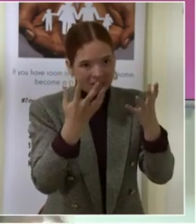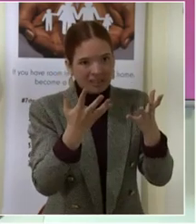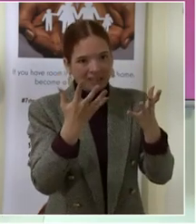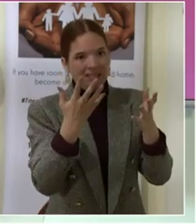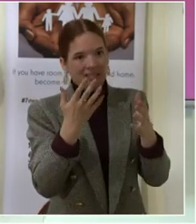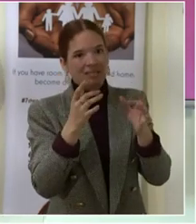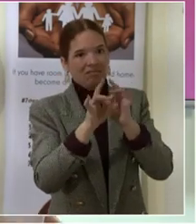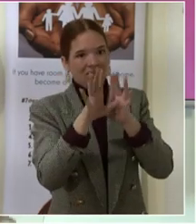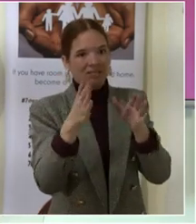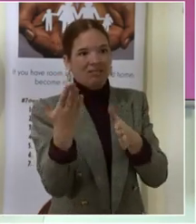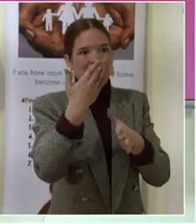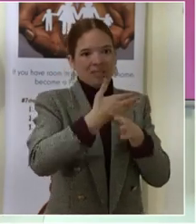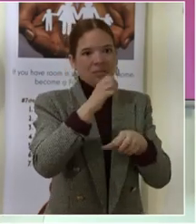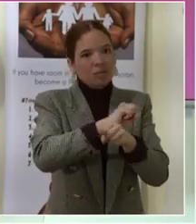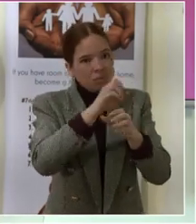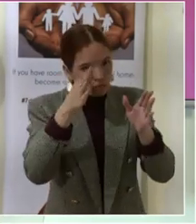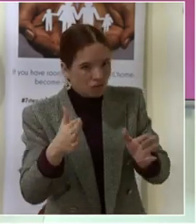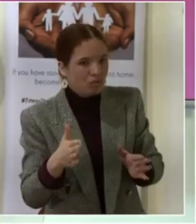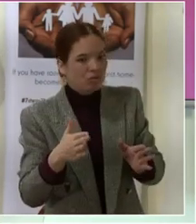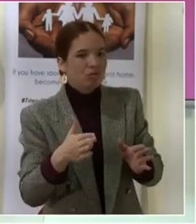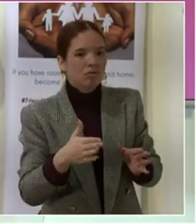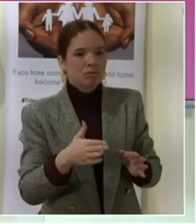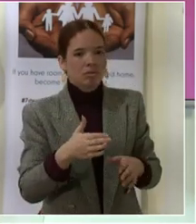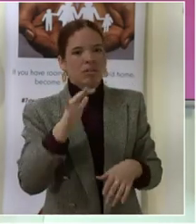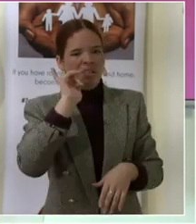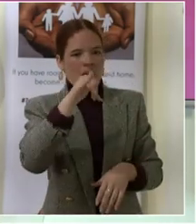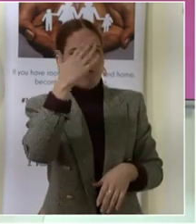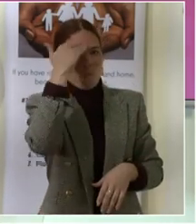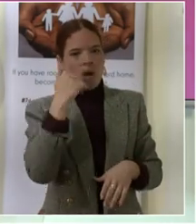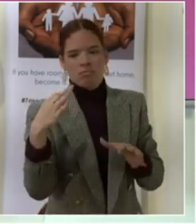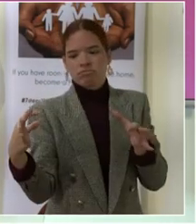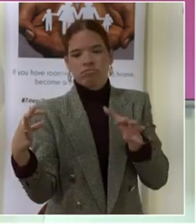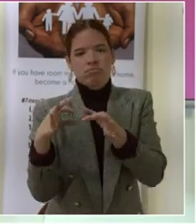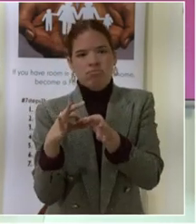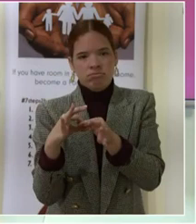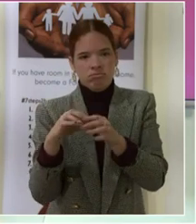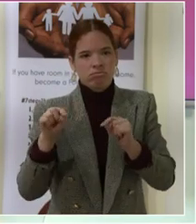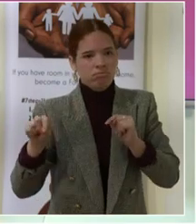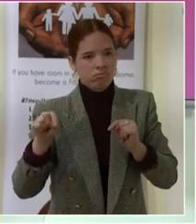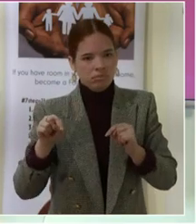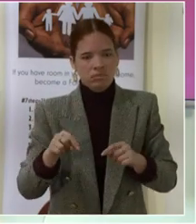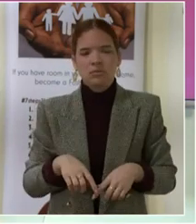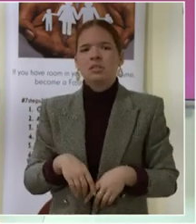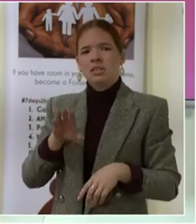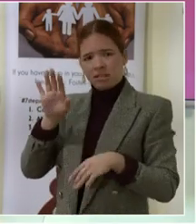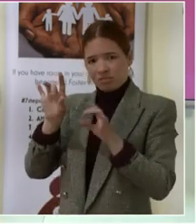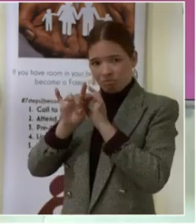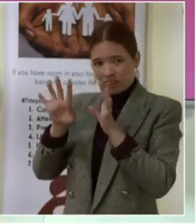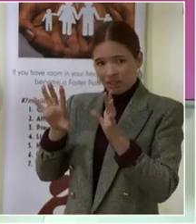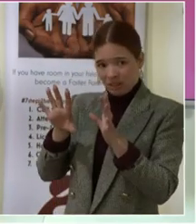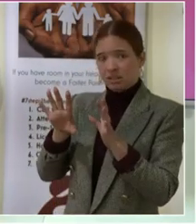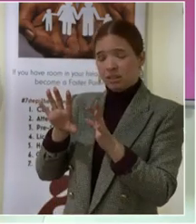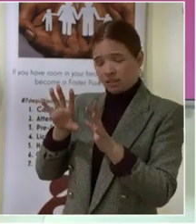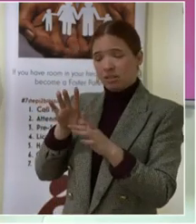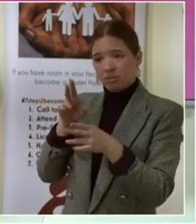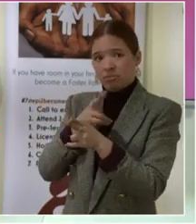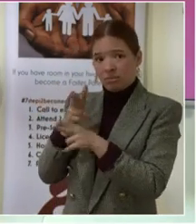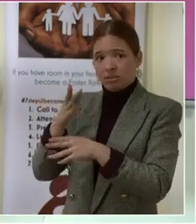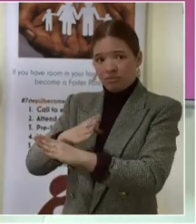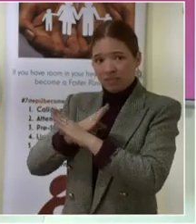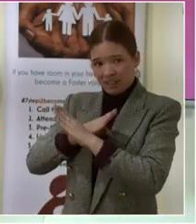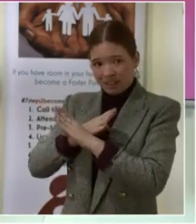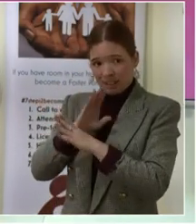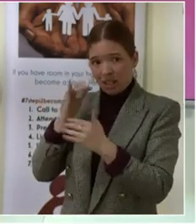work. And so that's why we're combining it. To clarify, the Office of Gun Violence Prevention still exists. It's It just does. now under one's.